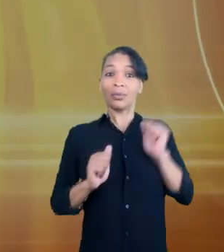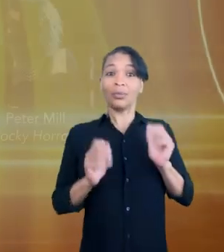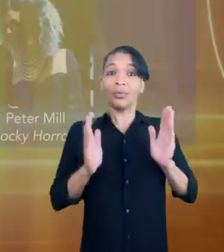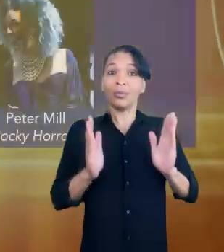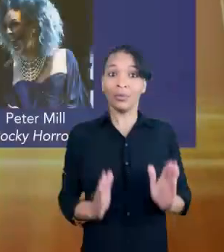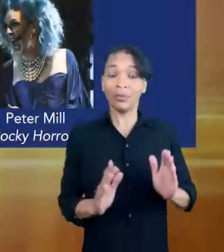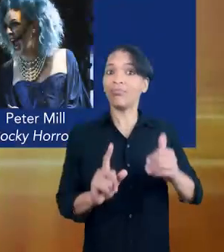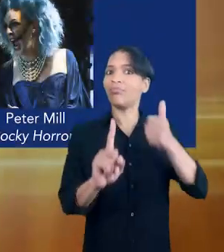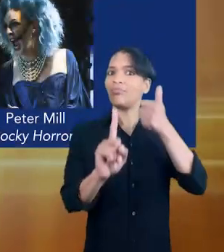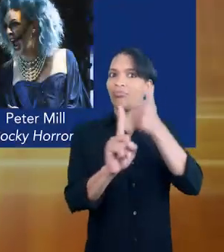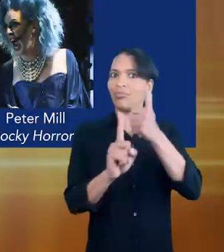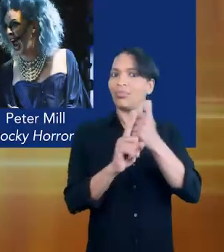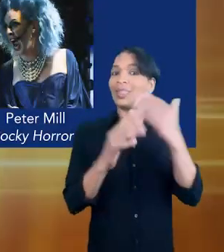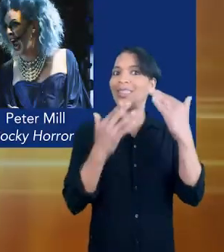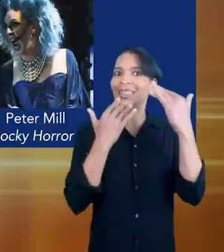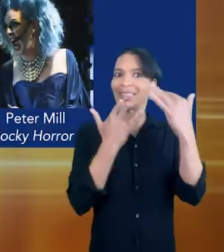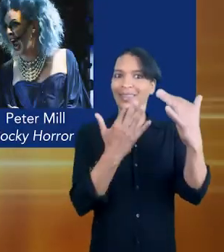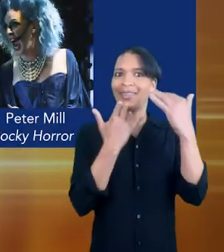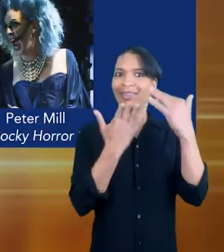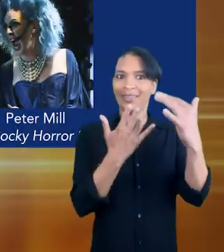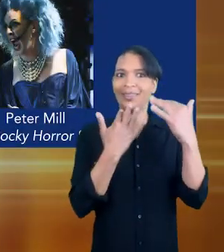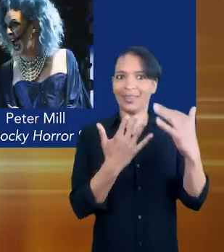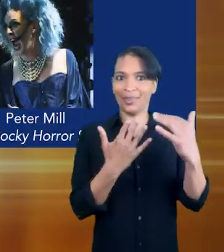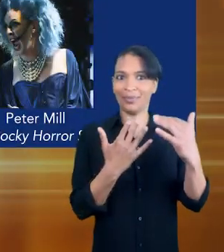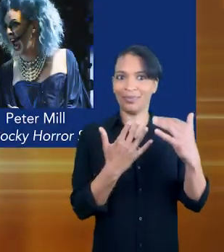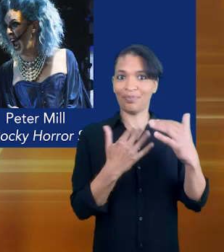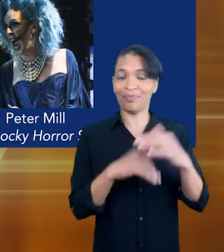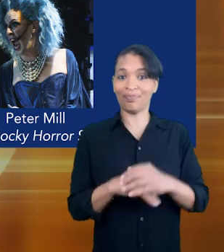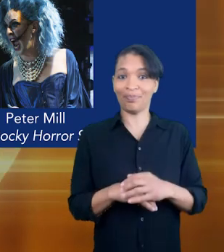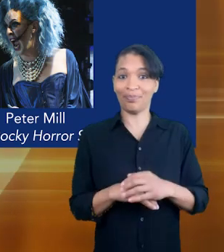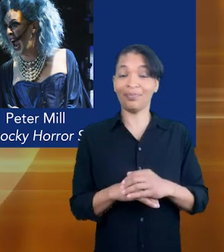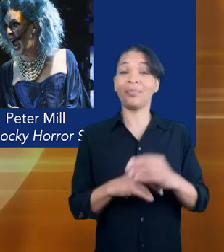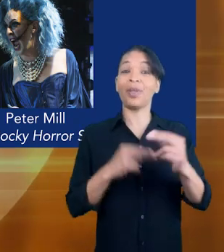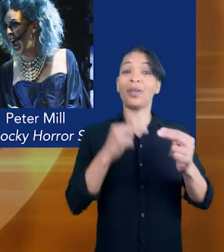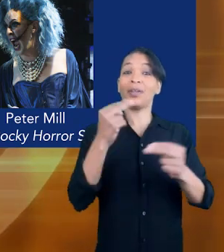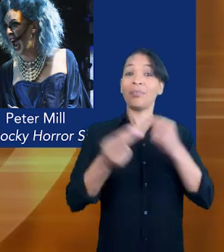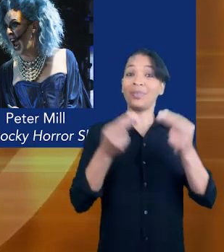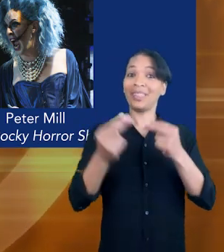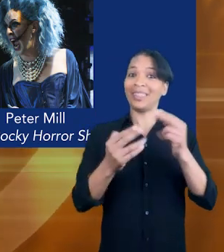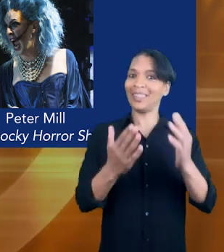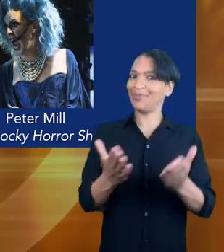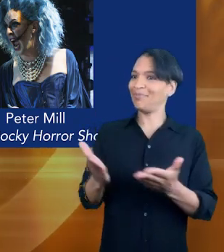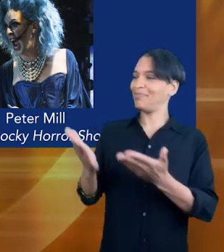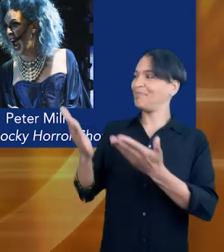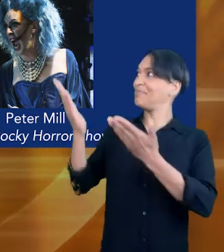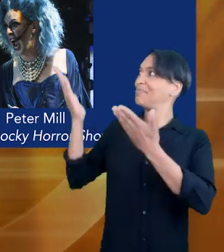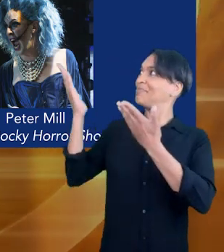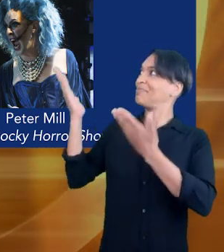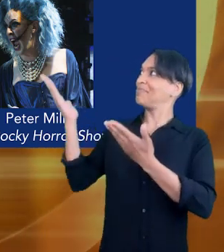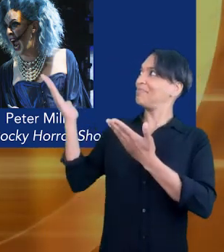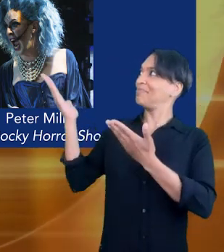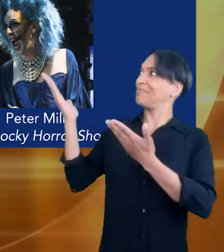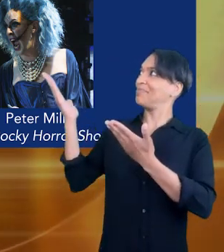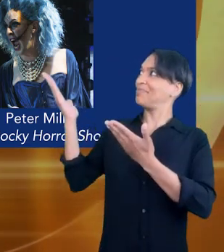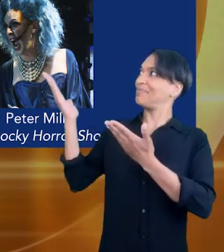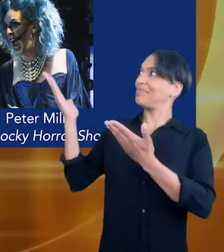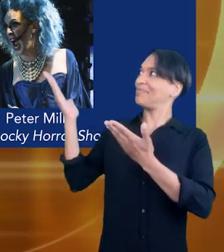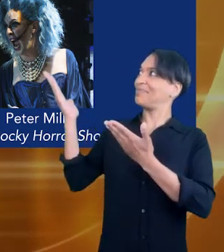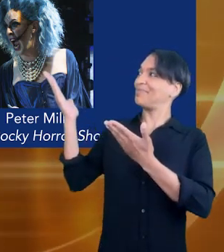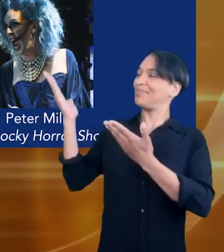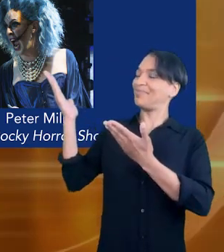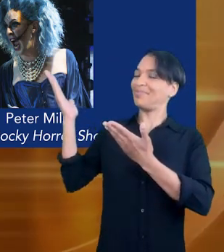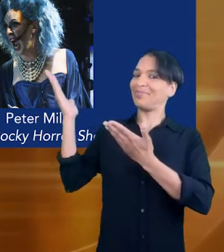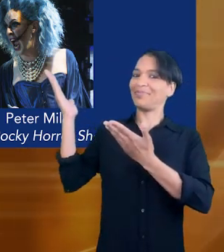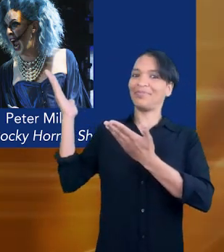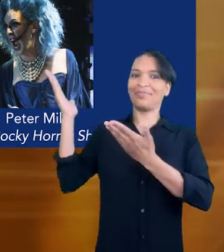And the nominees are Aaron Patterson for Parade, Moonbox Productions, Nicholas Rodriguez for Sunset Boulevard at North